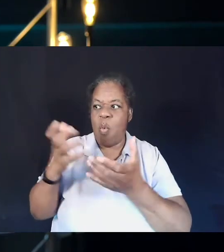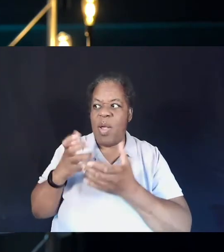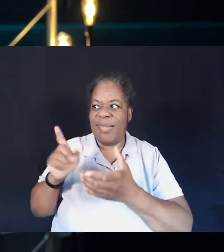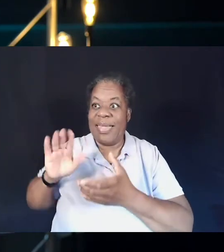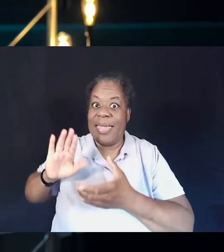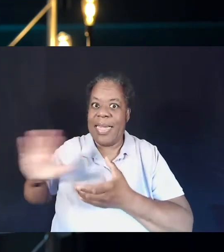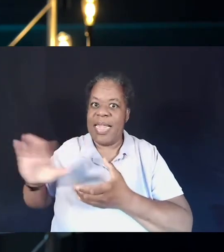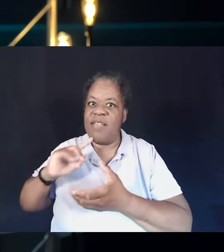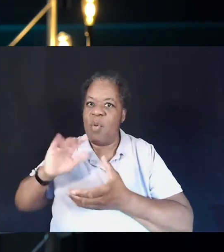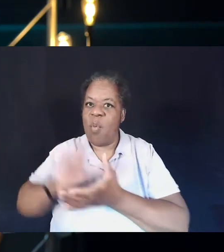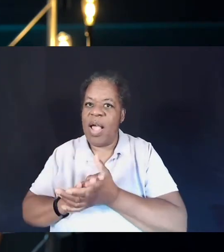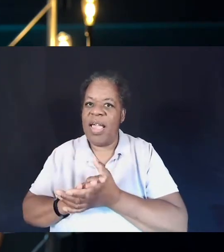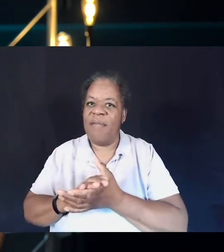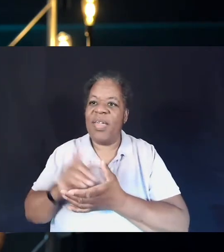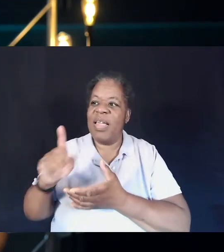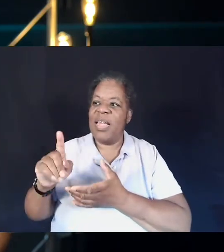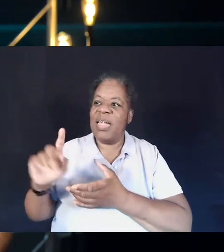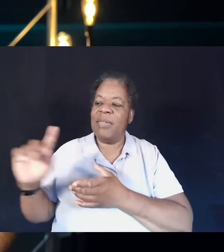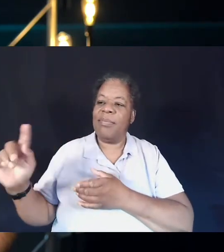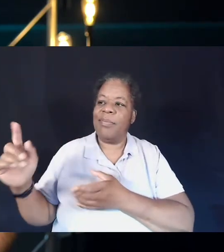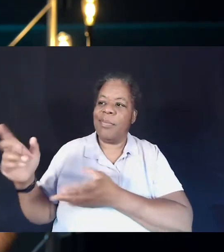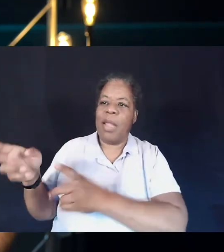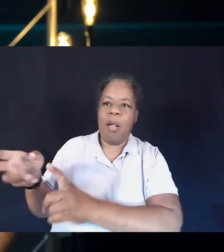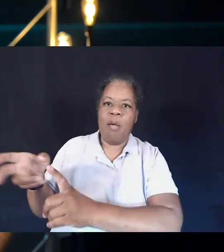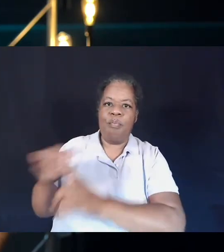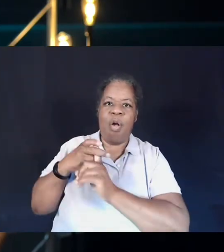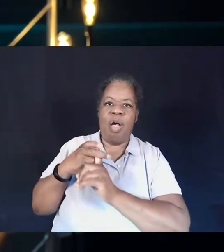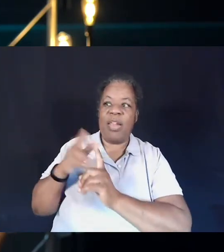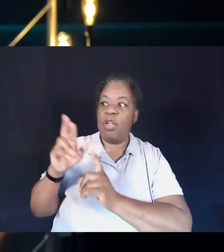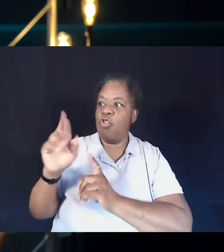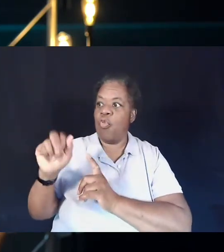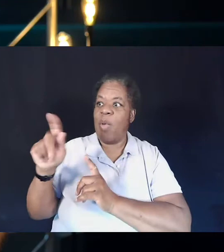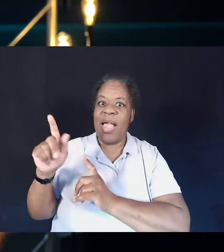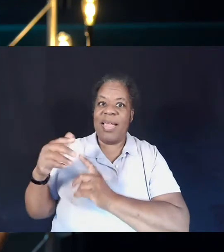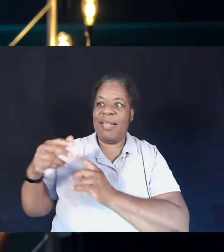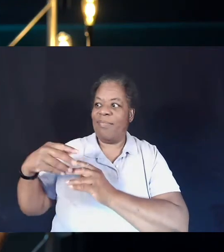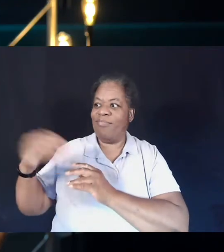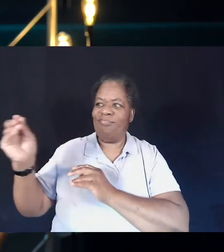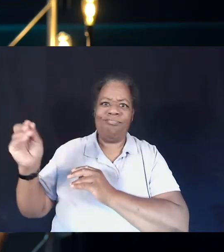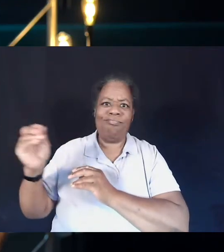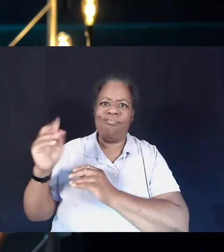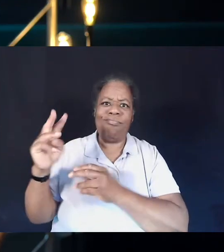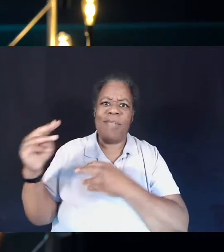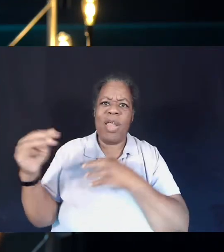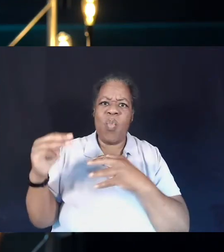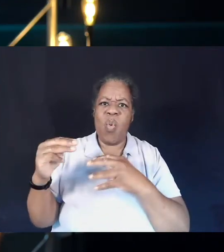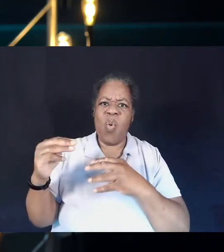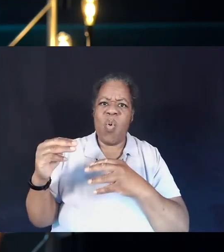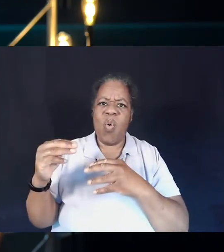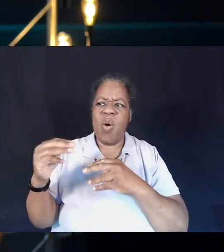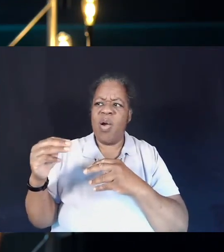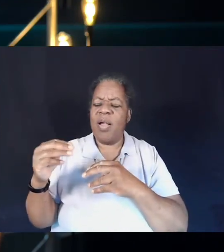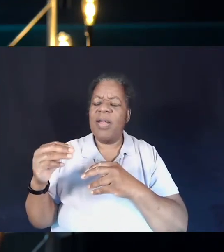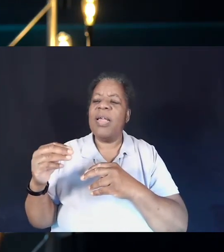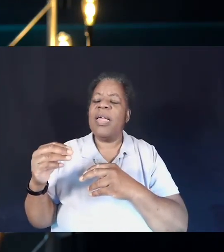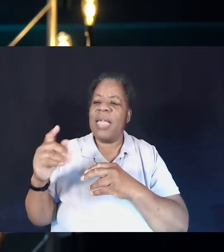has her brought to him while Uriah is away at war fighting for him and he has an affair with her.